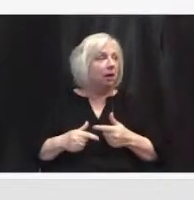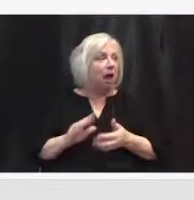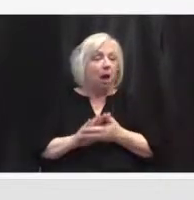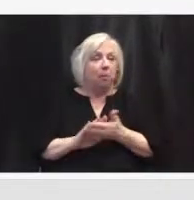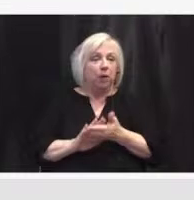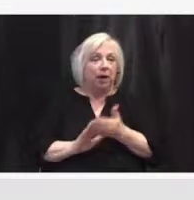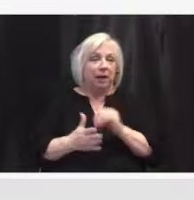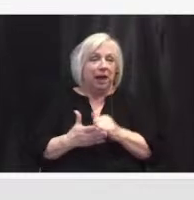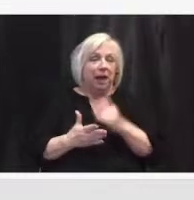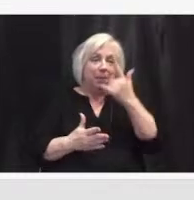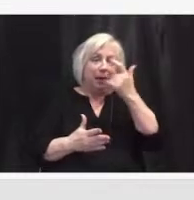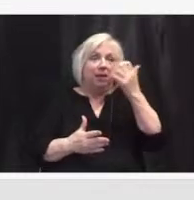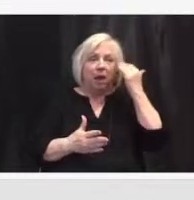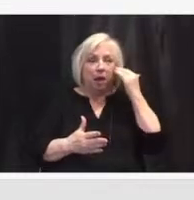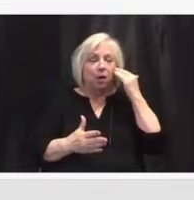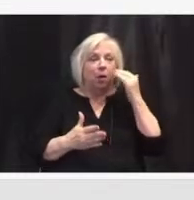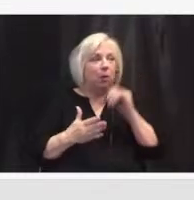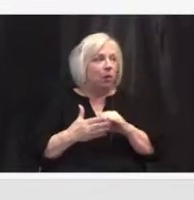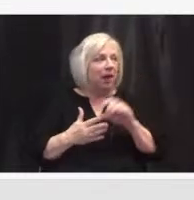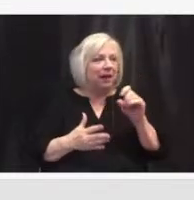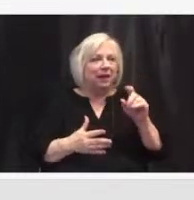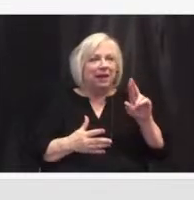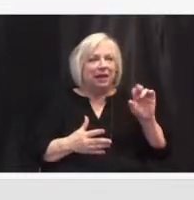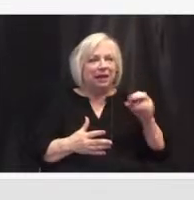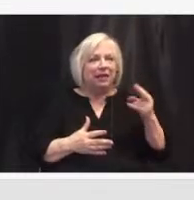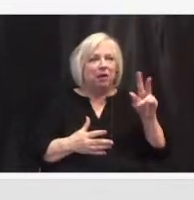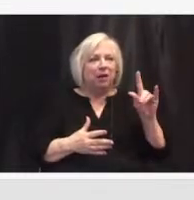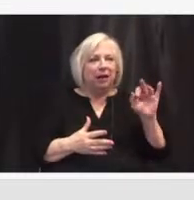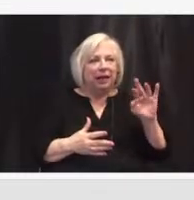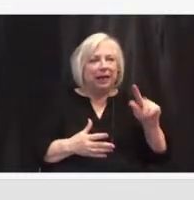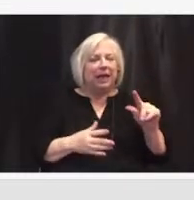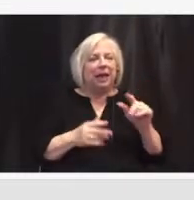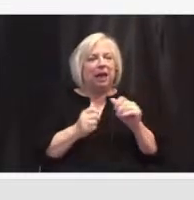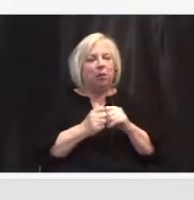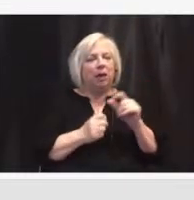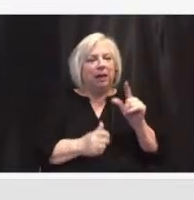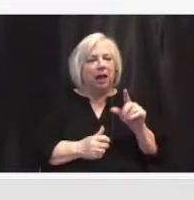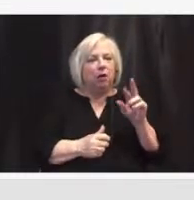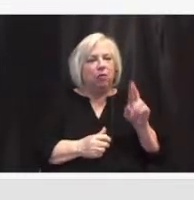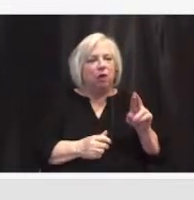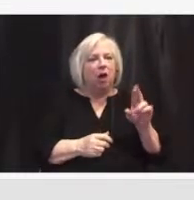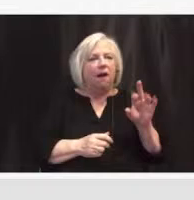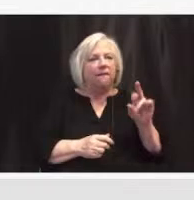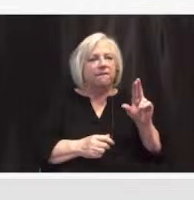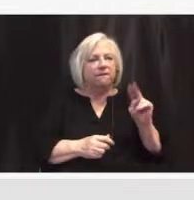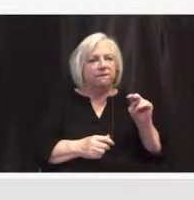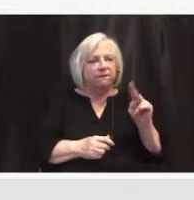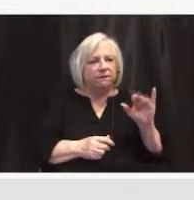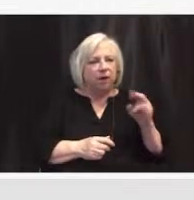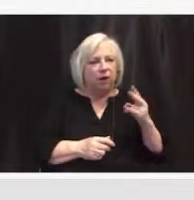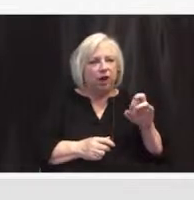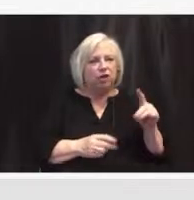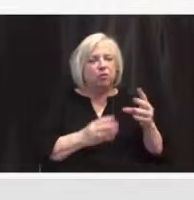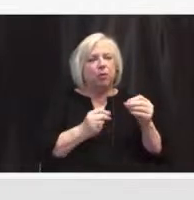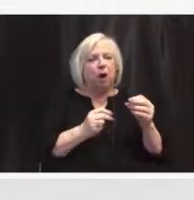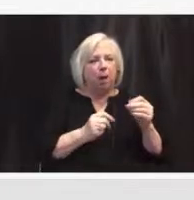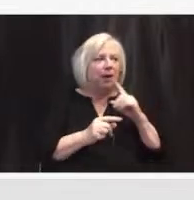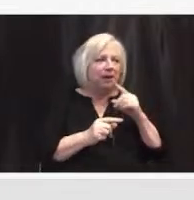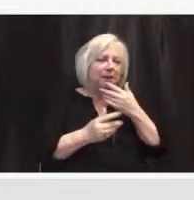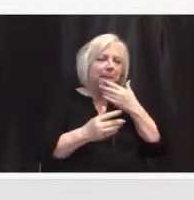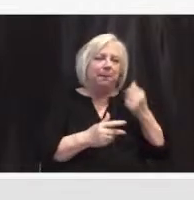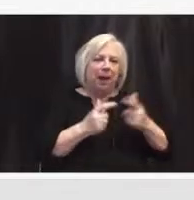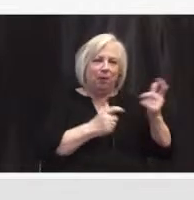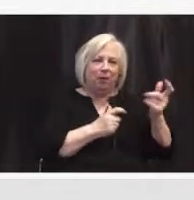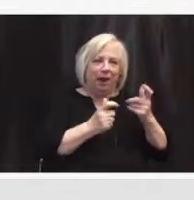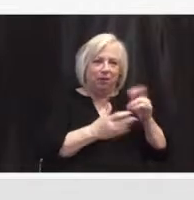those skills are better handled by Sarah King with Little Rock Furnished Properties. Any concerns that are brought up are of utmost concern to